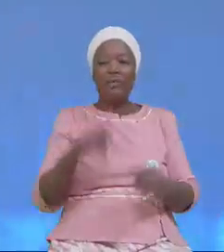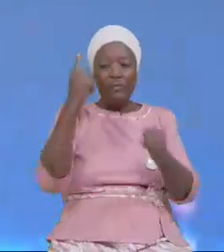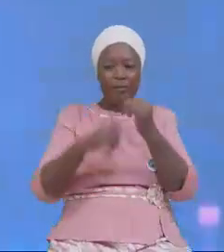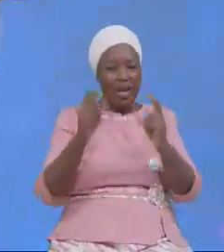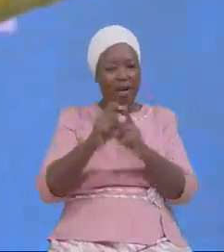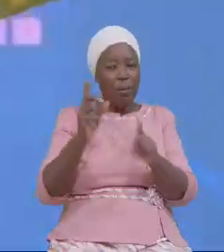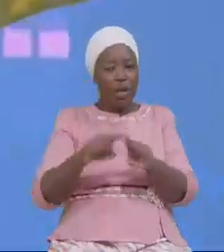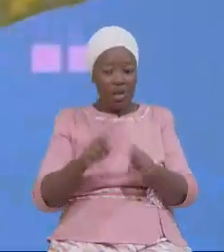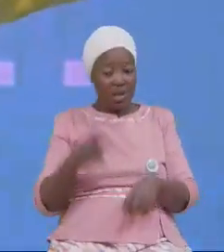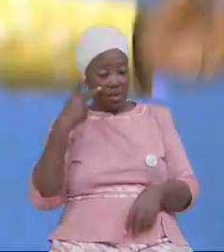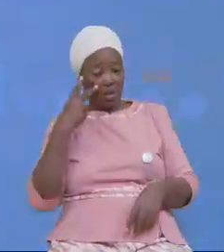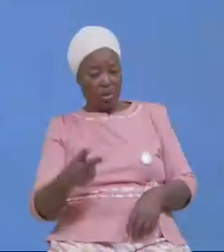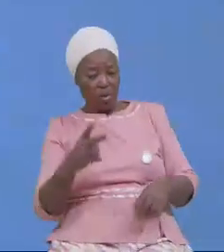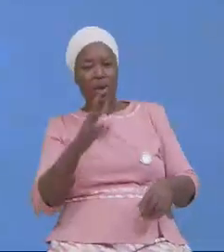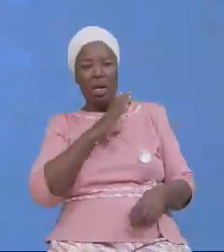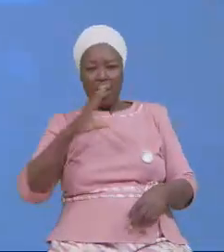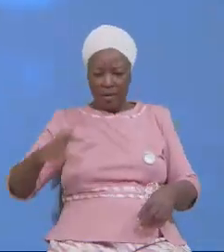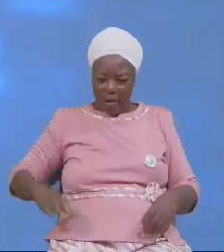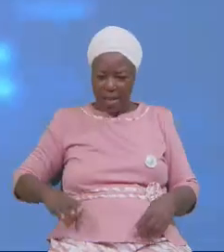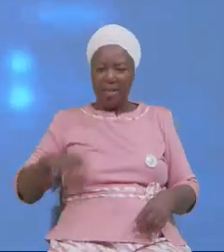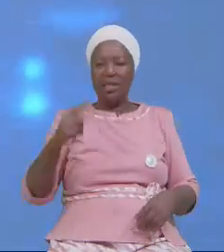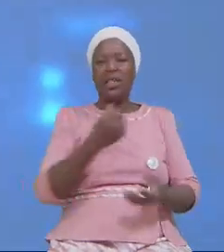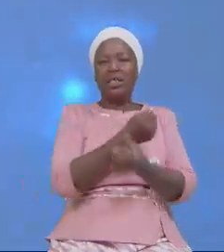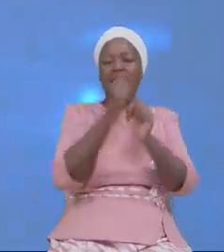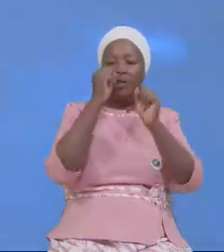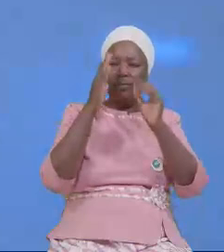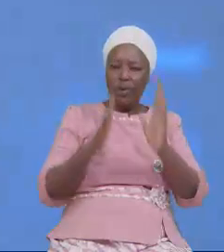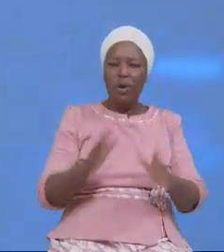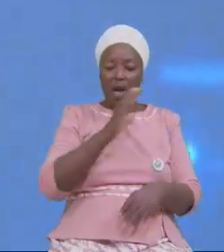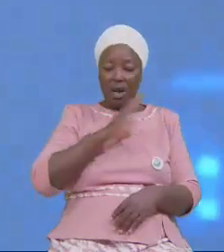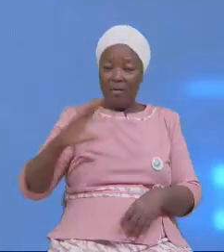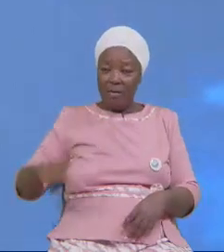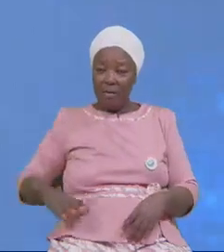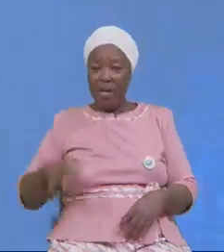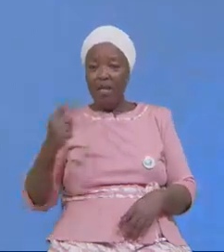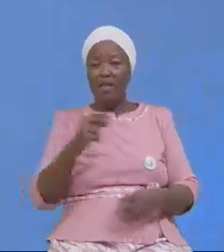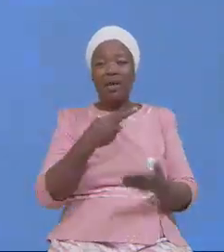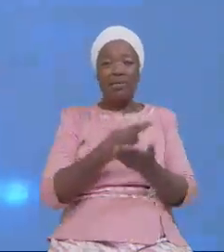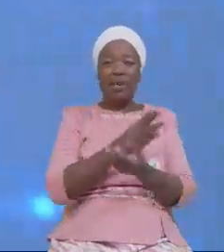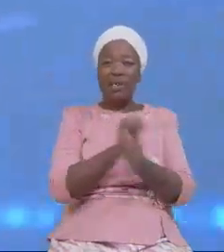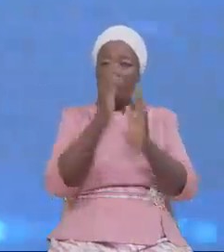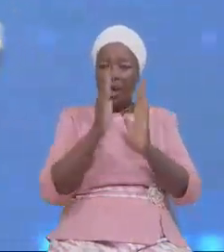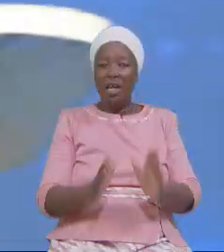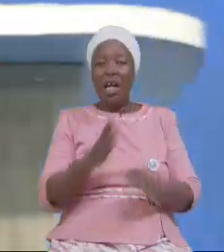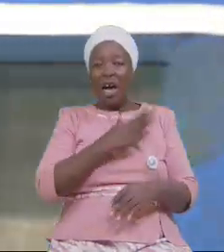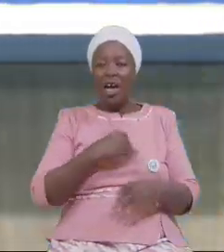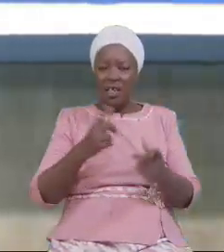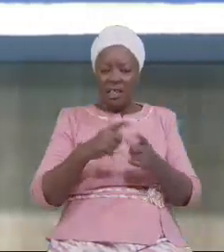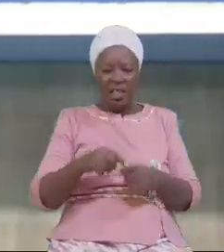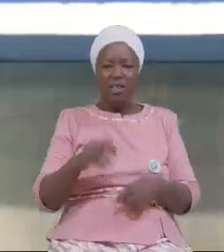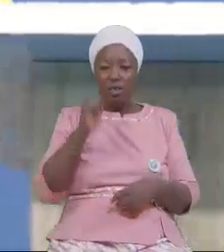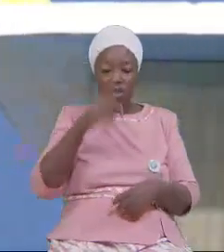spotted out Christ, the Savior, Christ, the Redeemer. And she entered